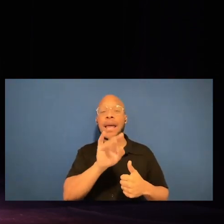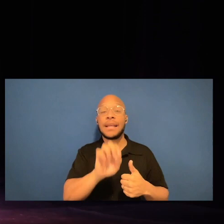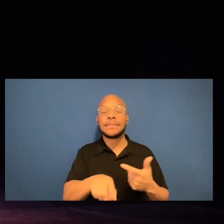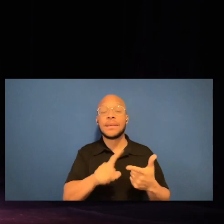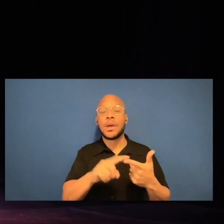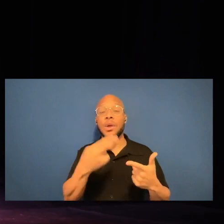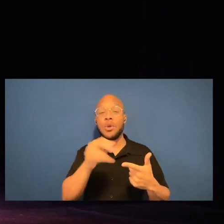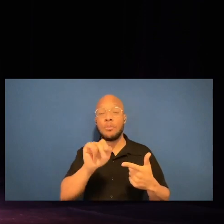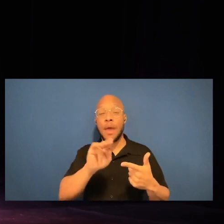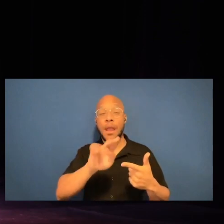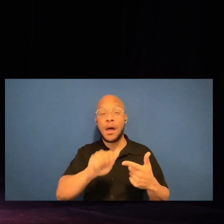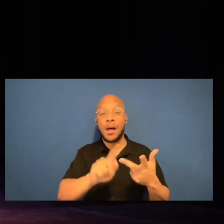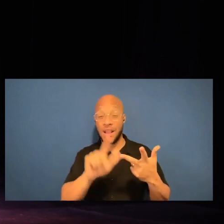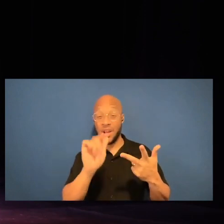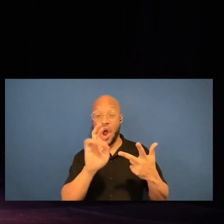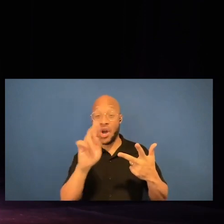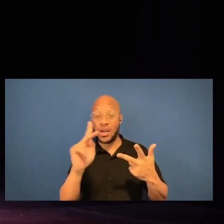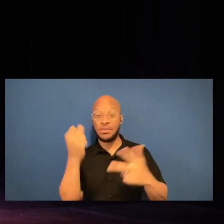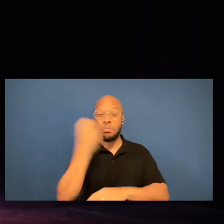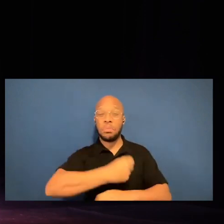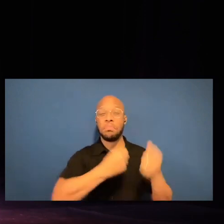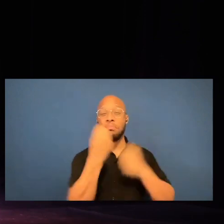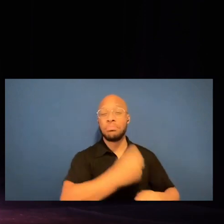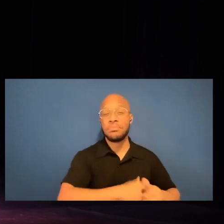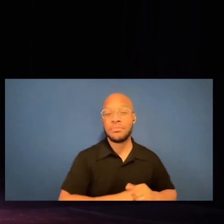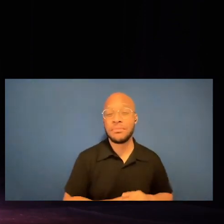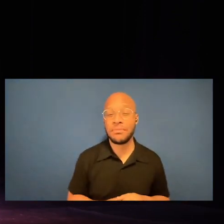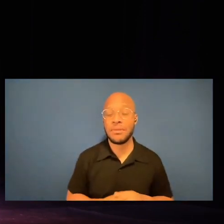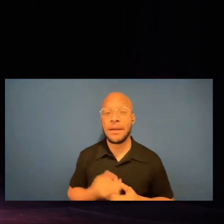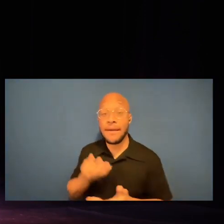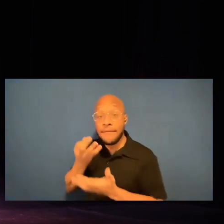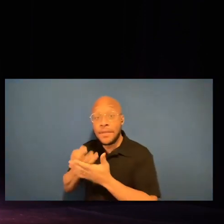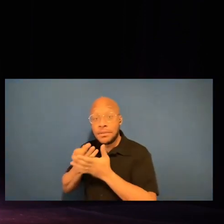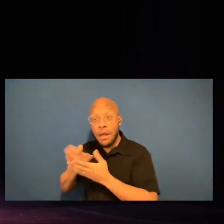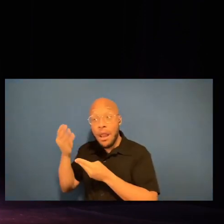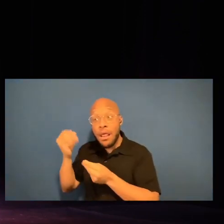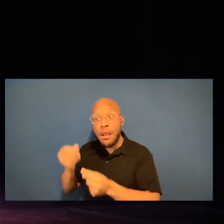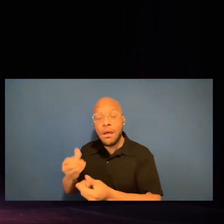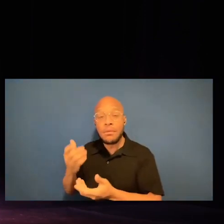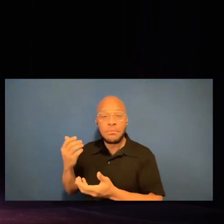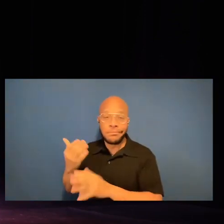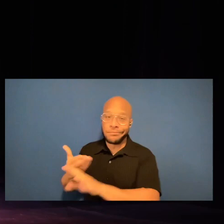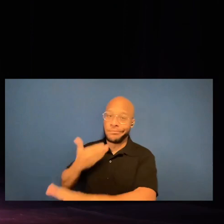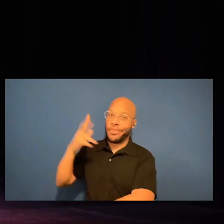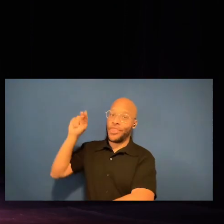years. We experienced the most seismic generational leadership shift since the